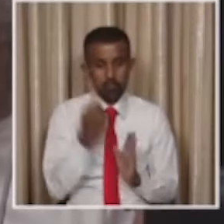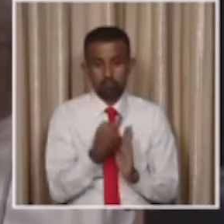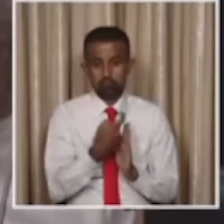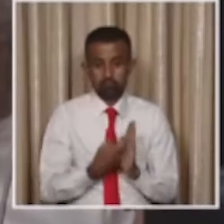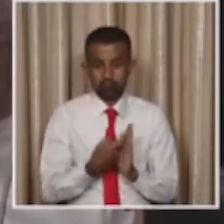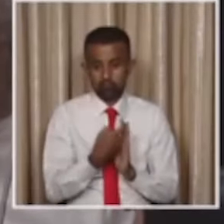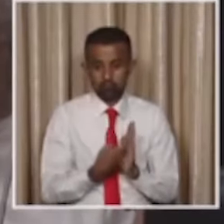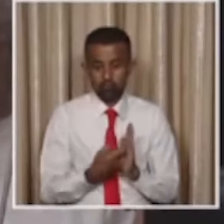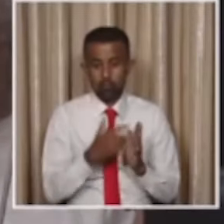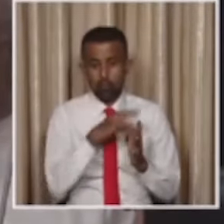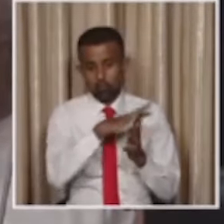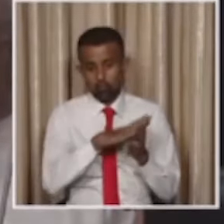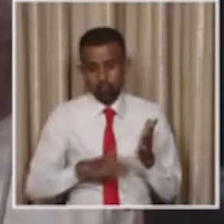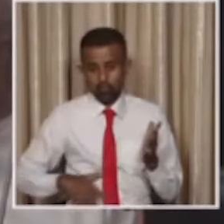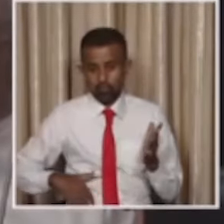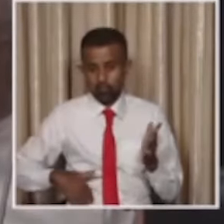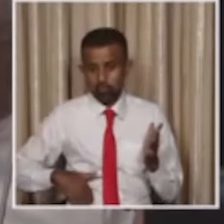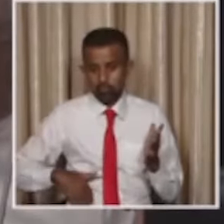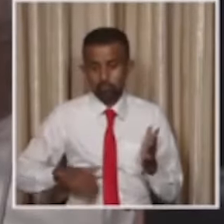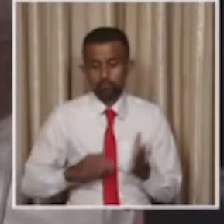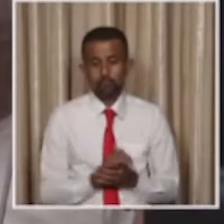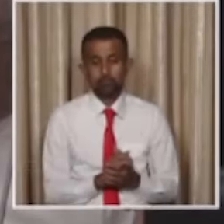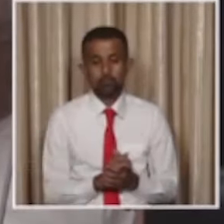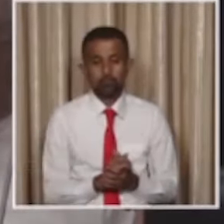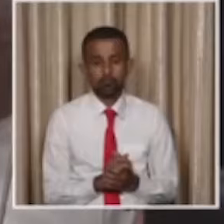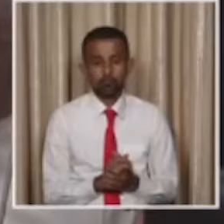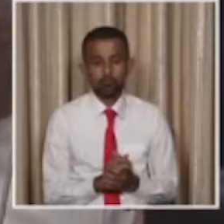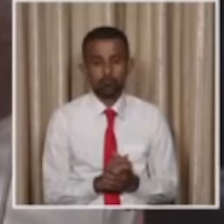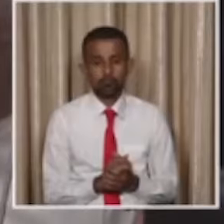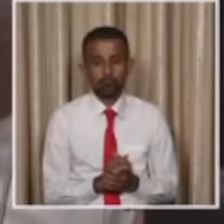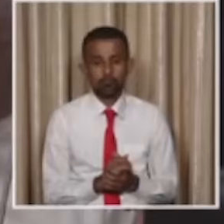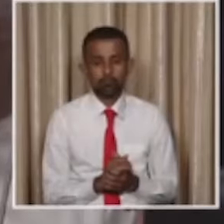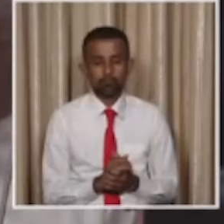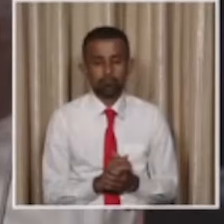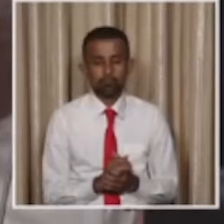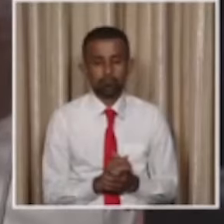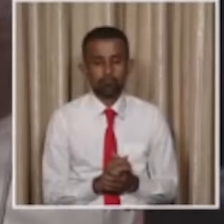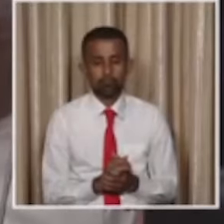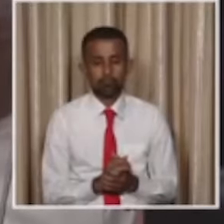that. If you read the policy document, which had been given out, we are